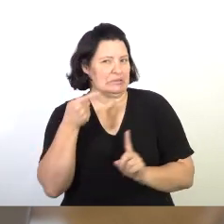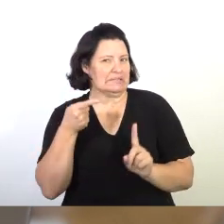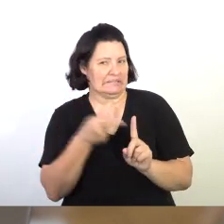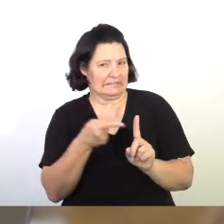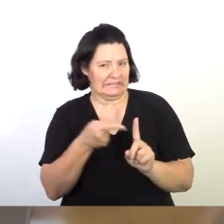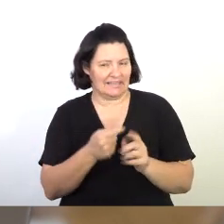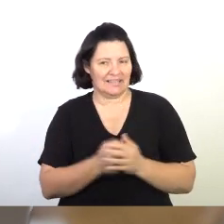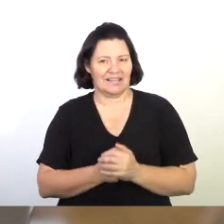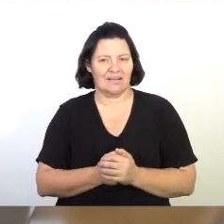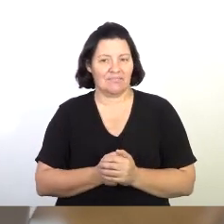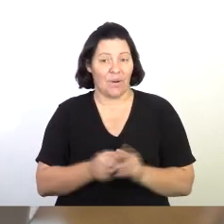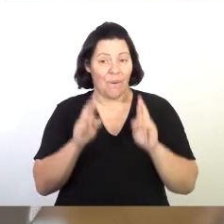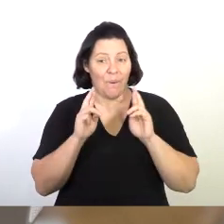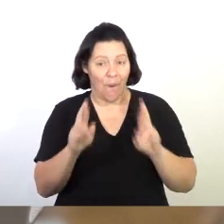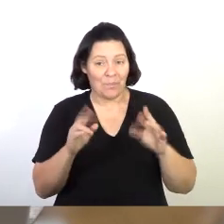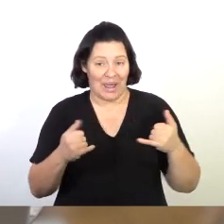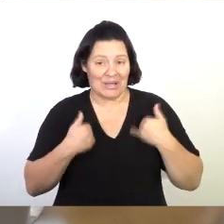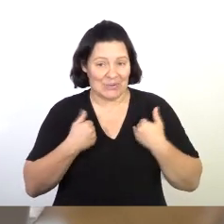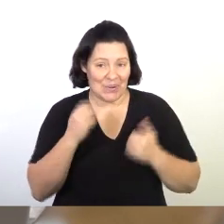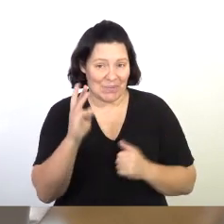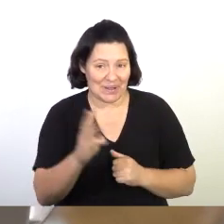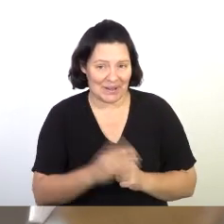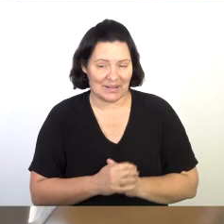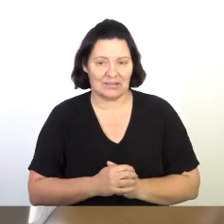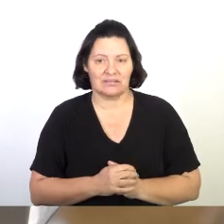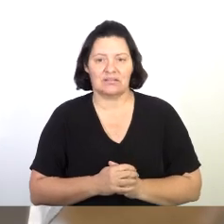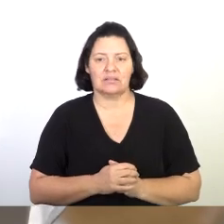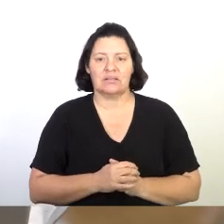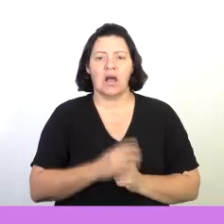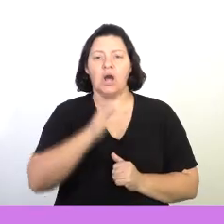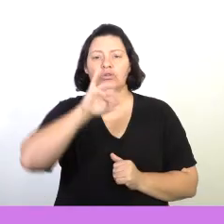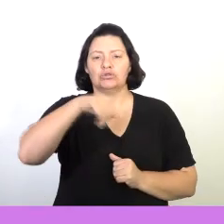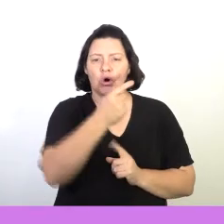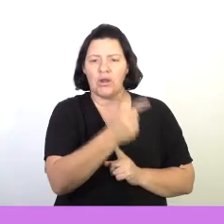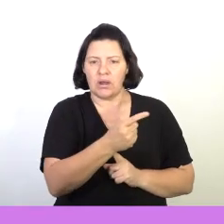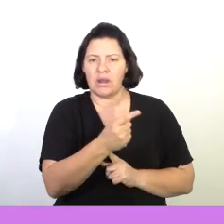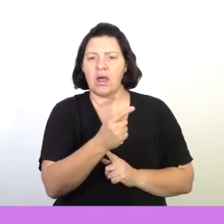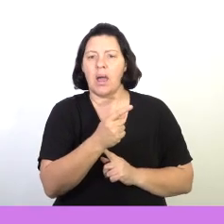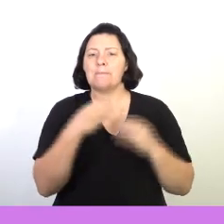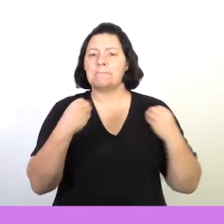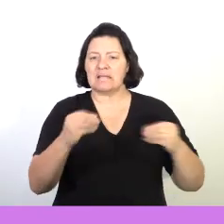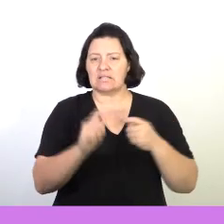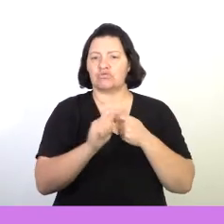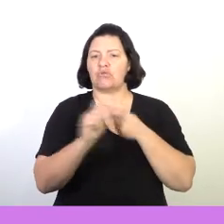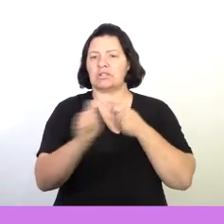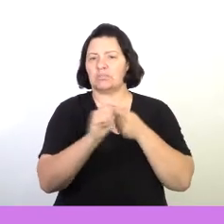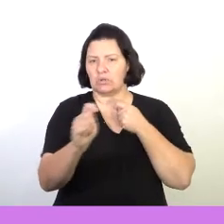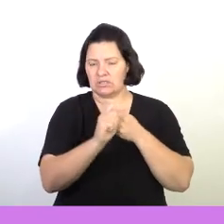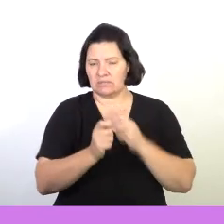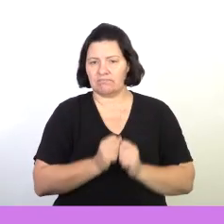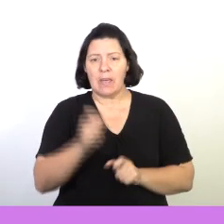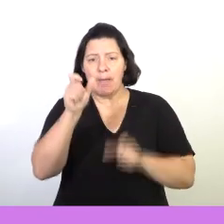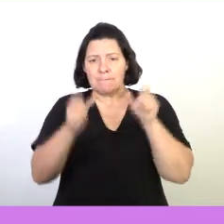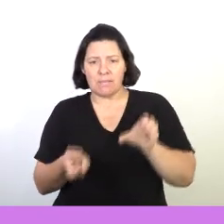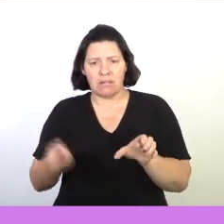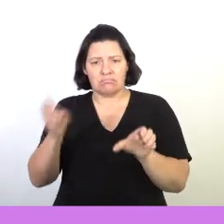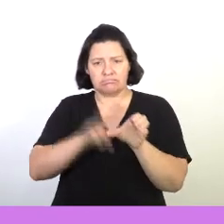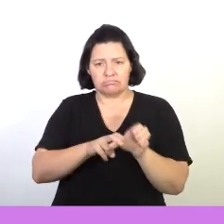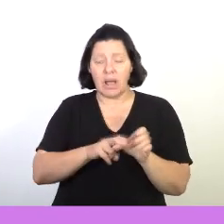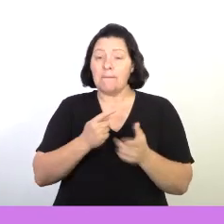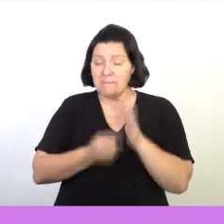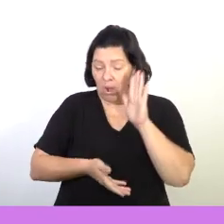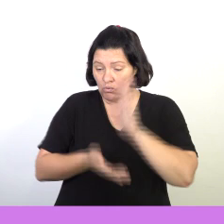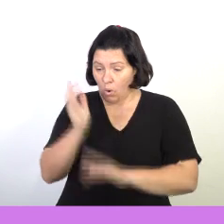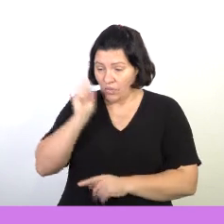quite interesting and I hope you are going to enjoy it. John has a transport business where he charges